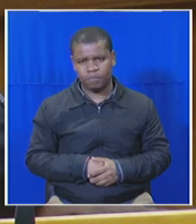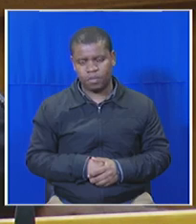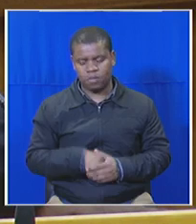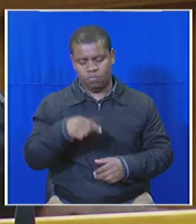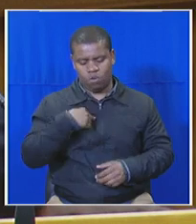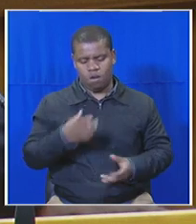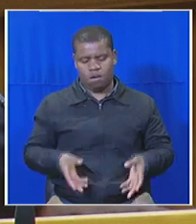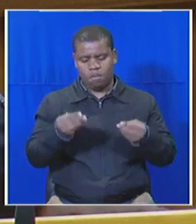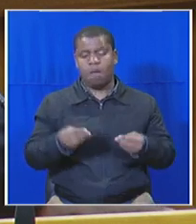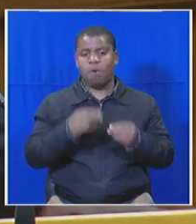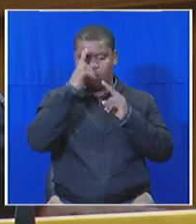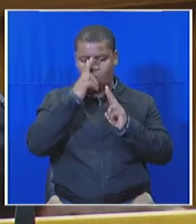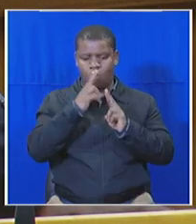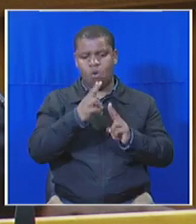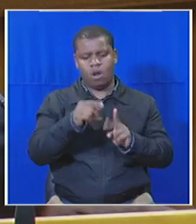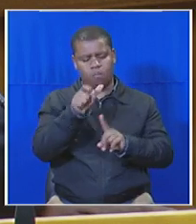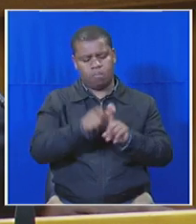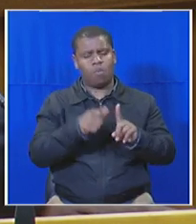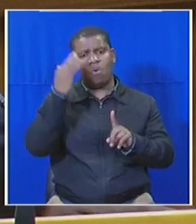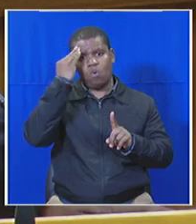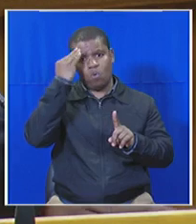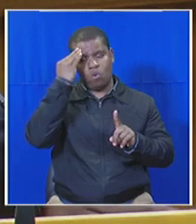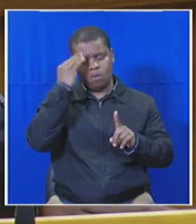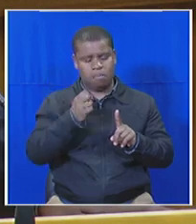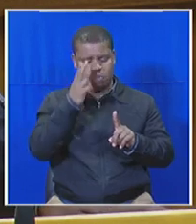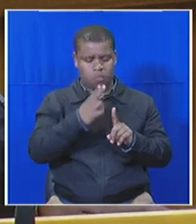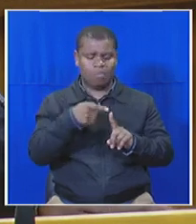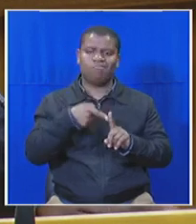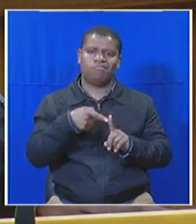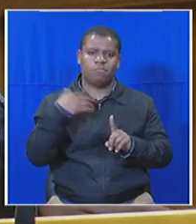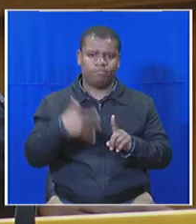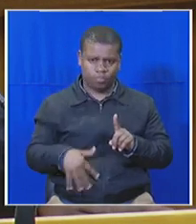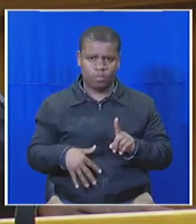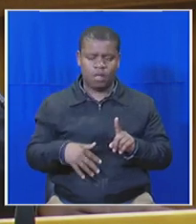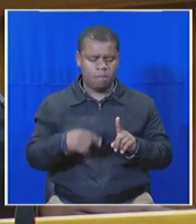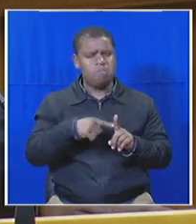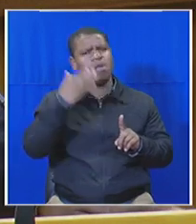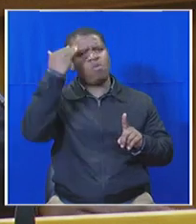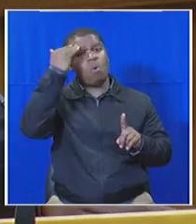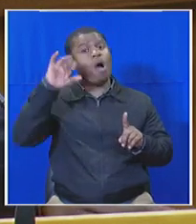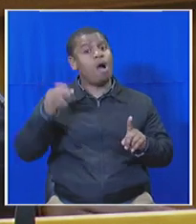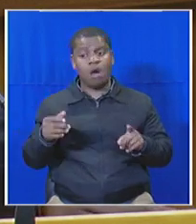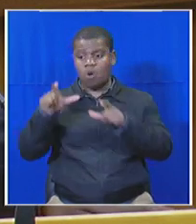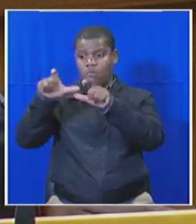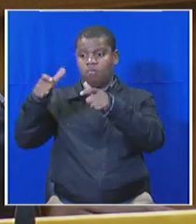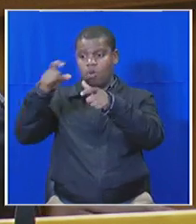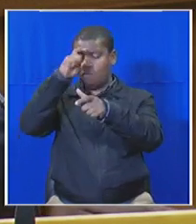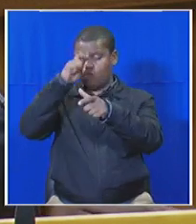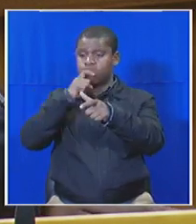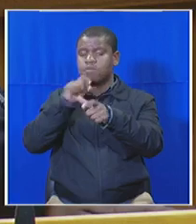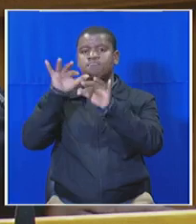to have known a great person like Honorable Mubu. I knew him from the Portfolio Committee of Public